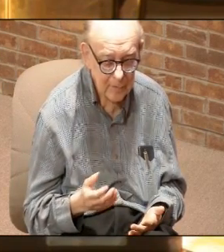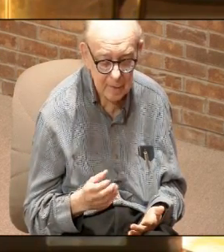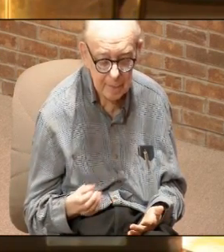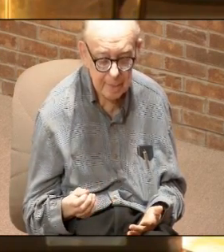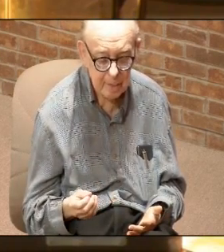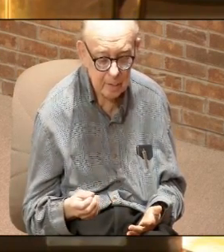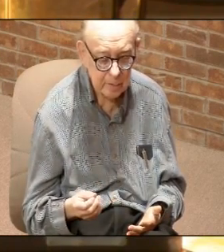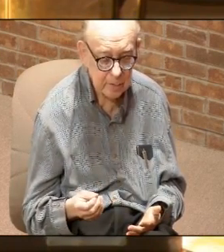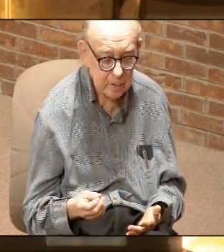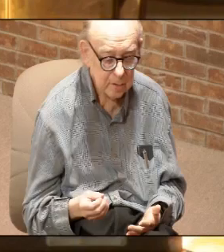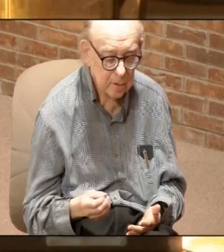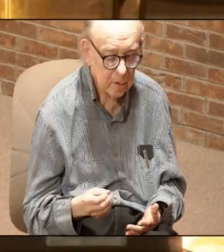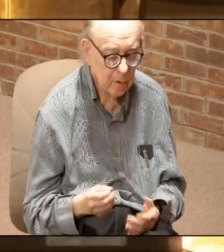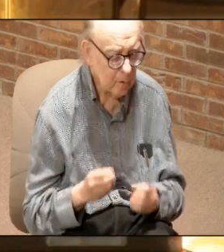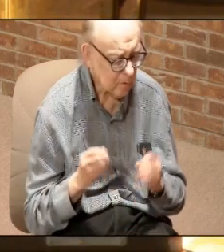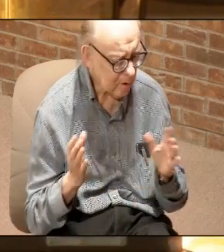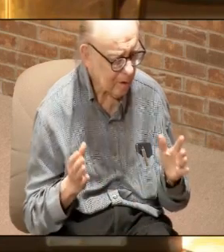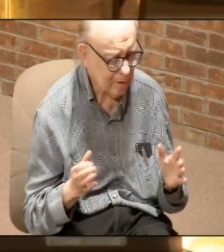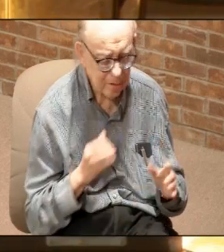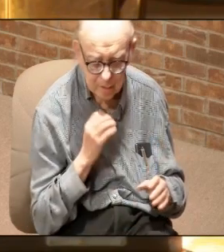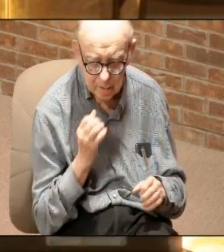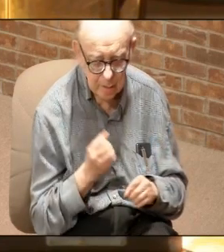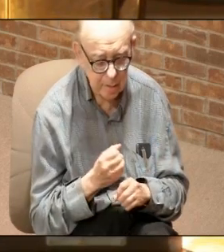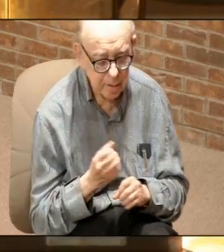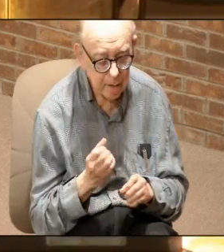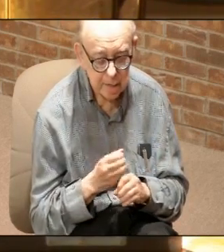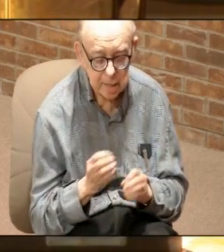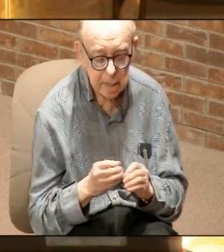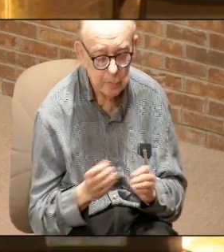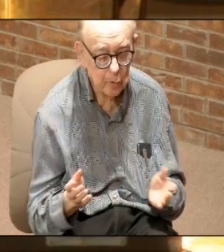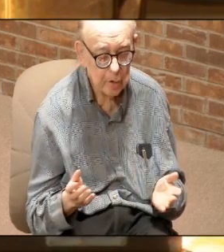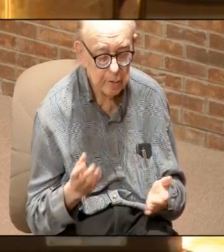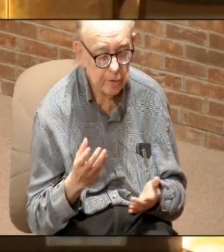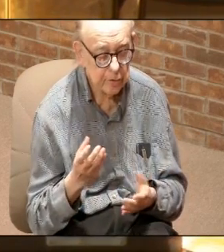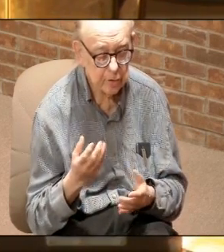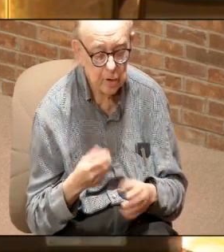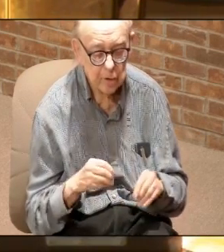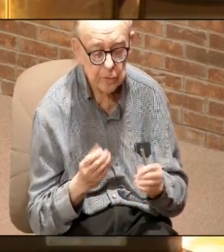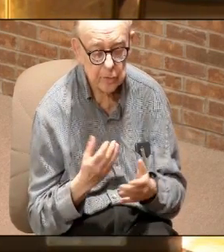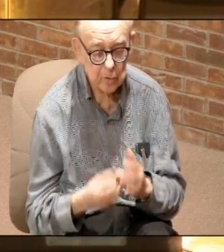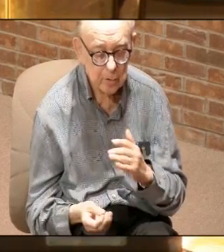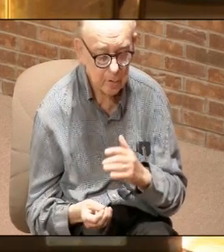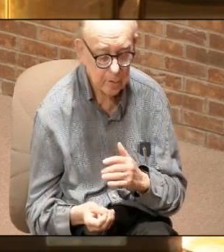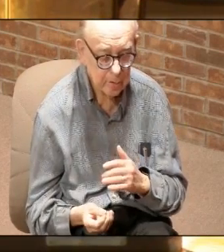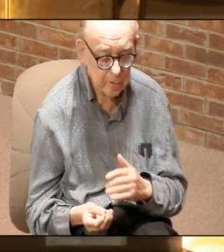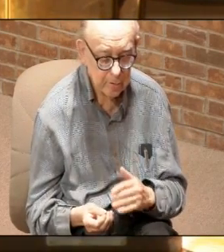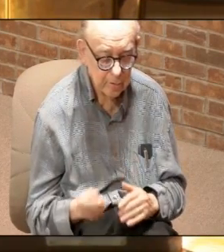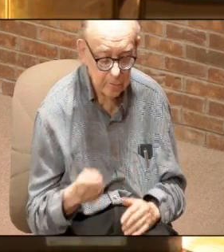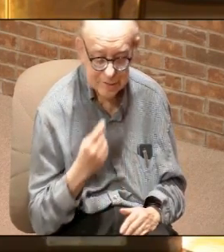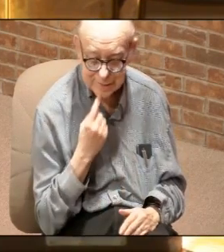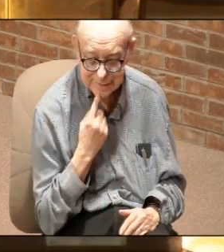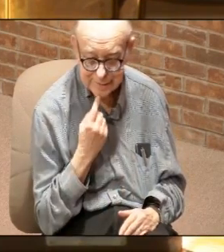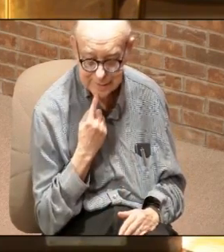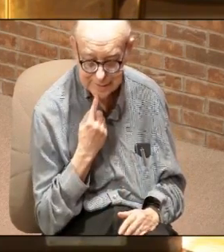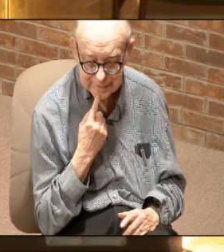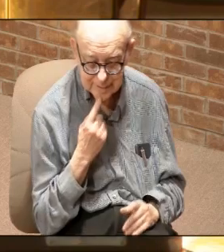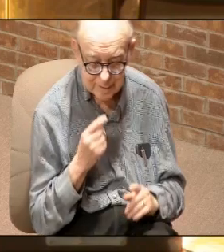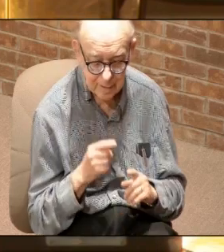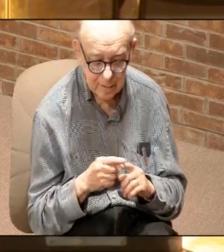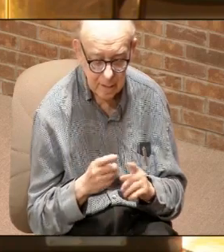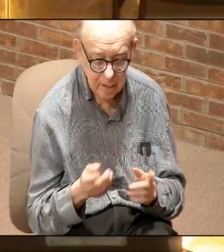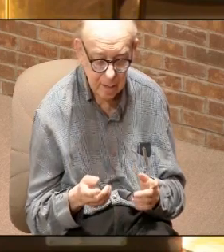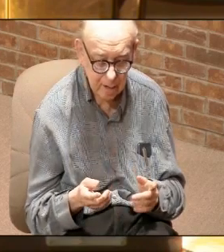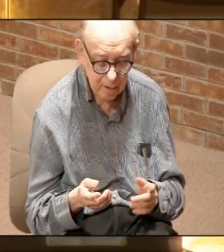and it was sold out and they weren't getting any more. And you really became very disappointed to the point of